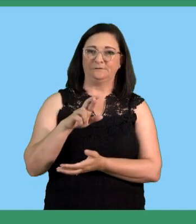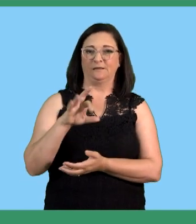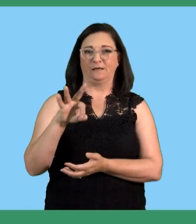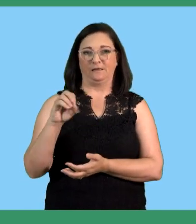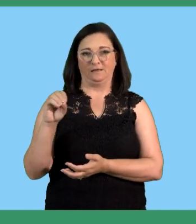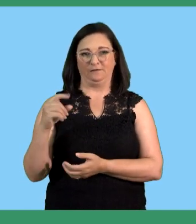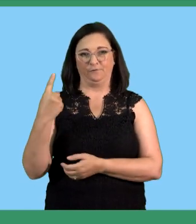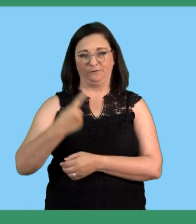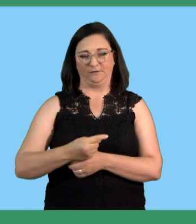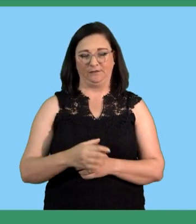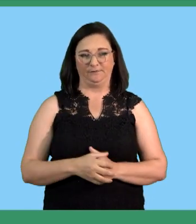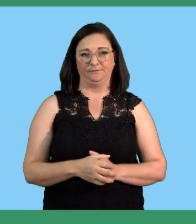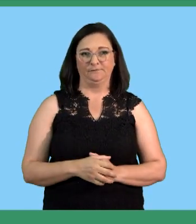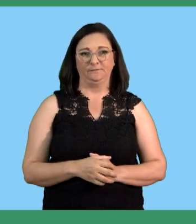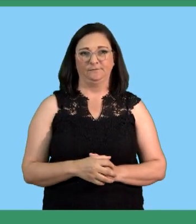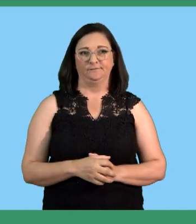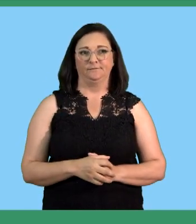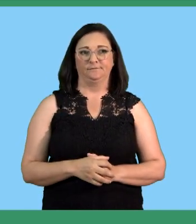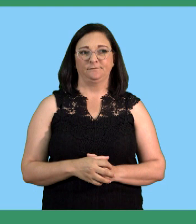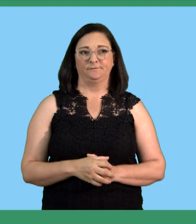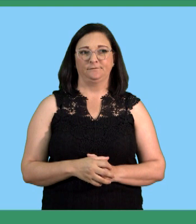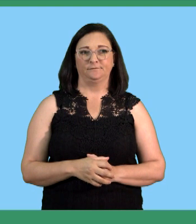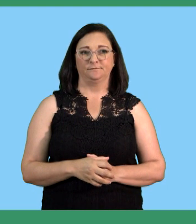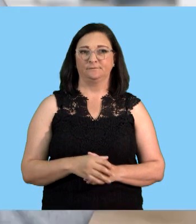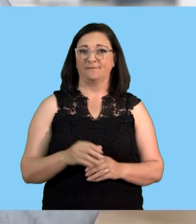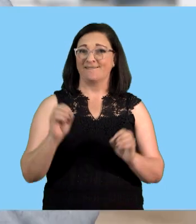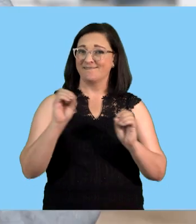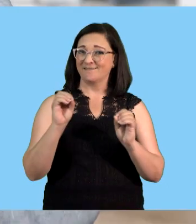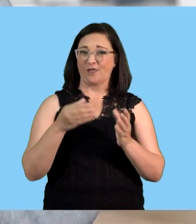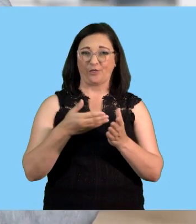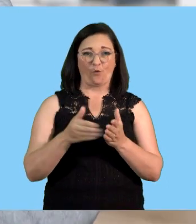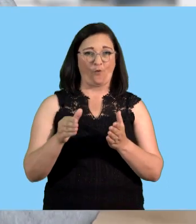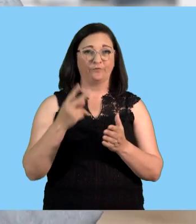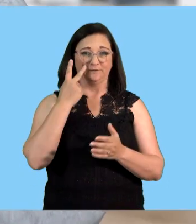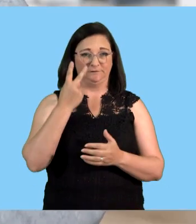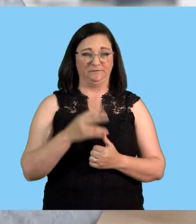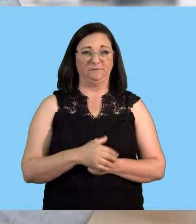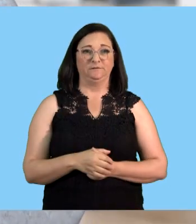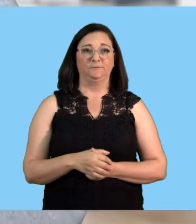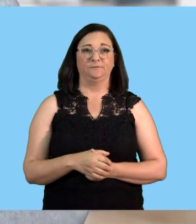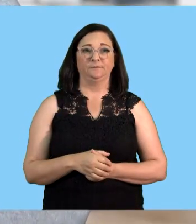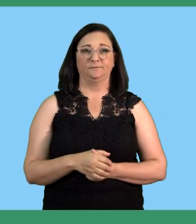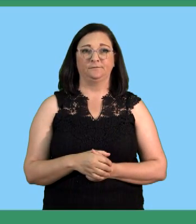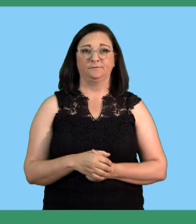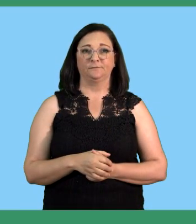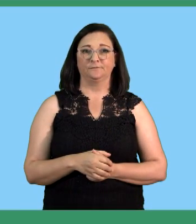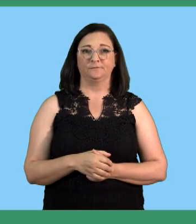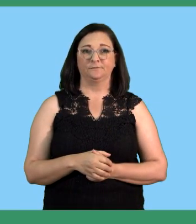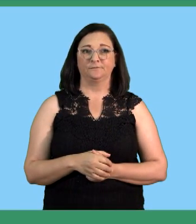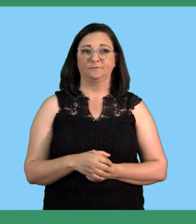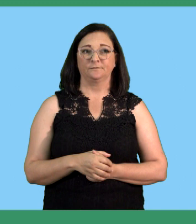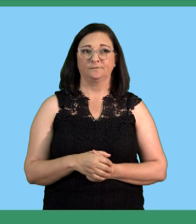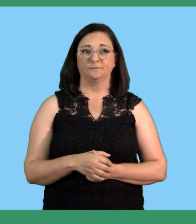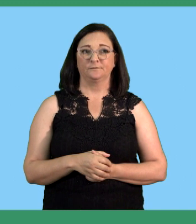per day. Right, is as is. I did not leave out anything. Right, quote the placement procedure that